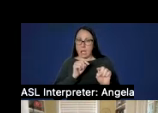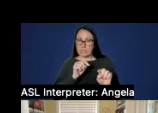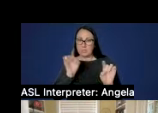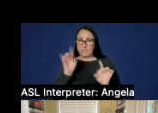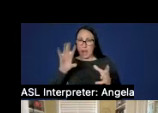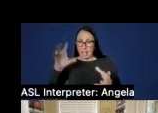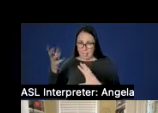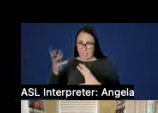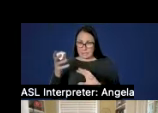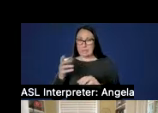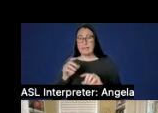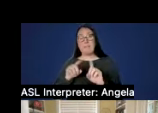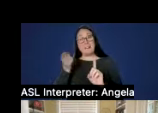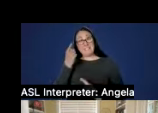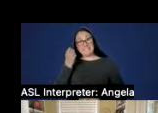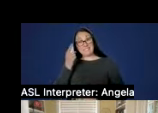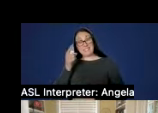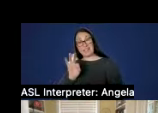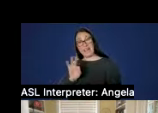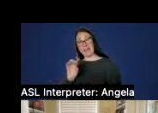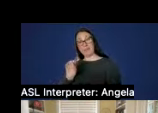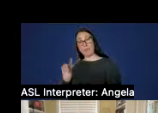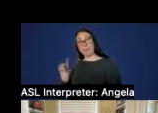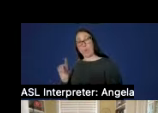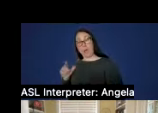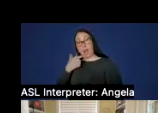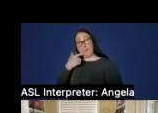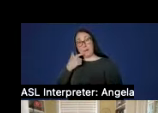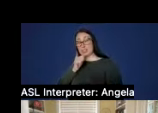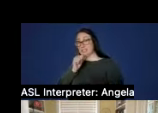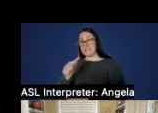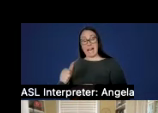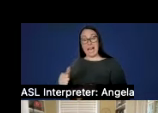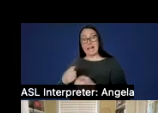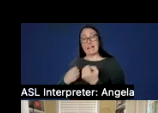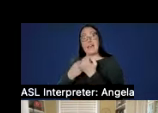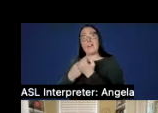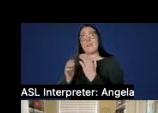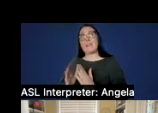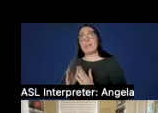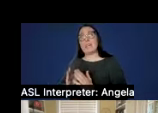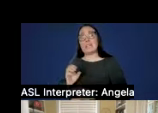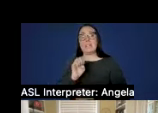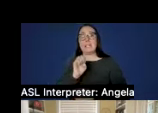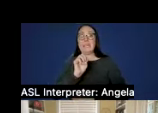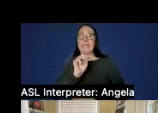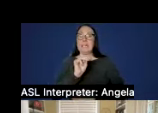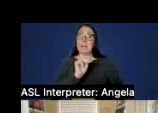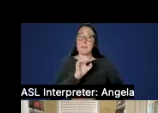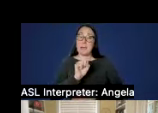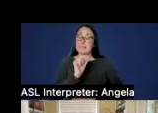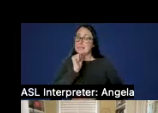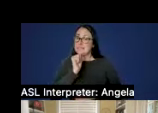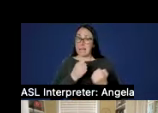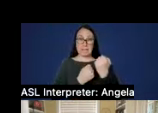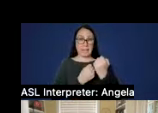not an advocate, right? Law enforcement, they are not an advocate, and even EMS may not be as well.